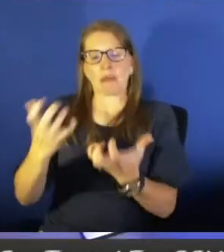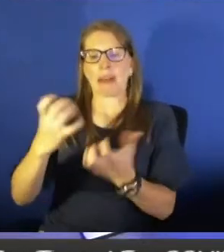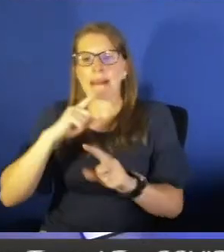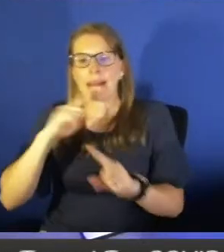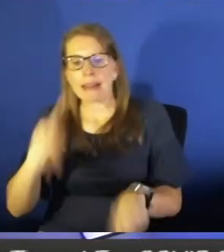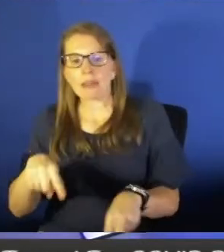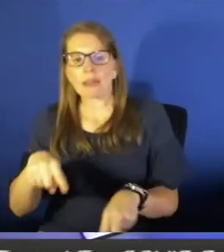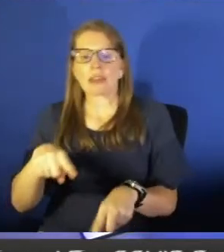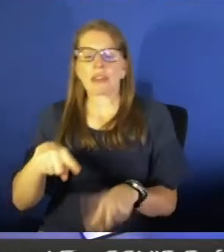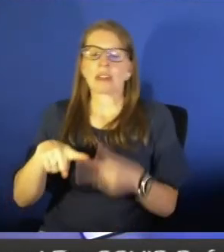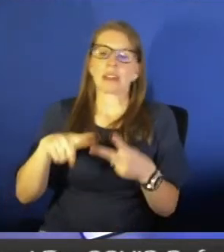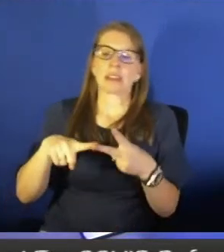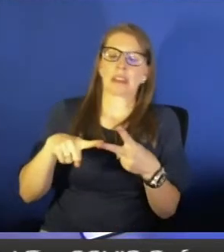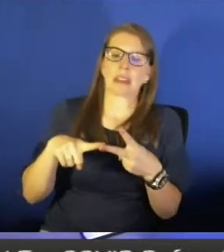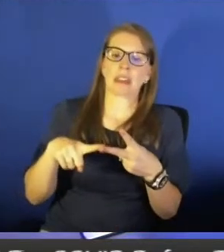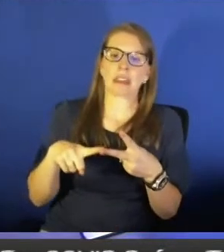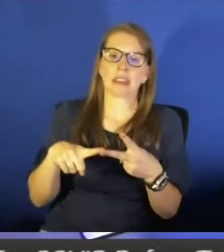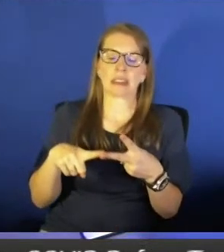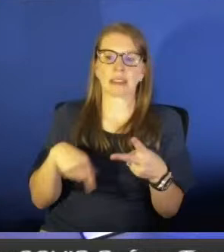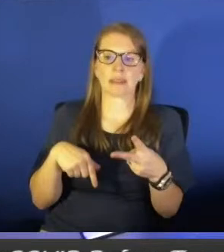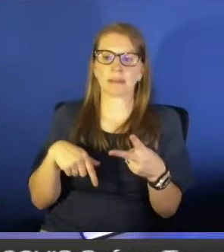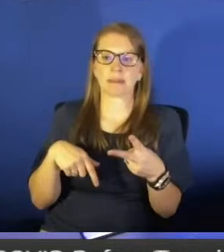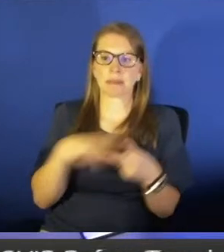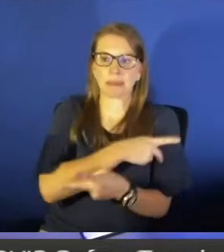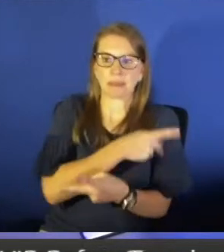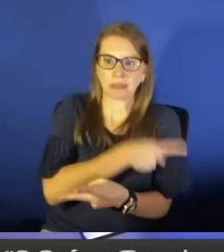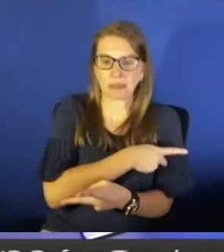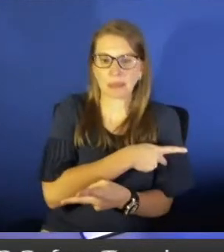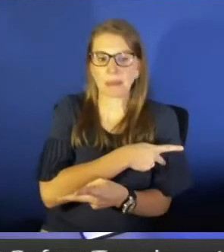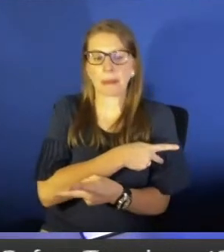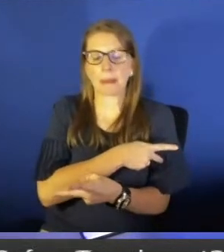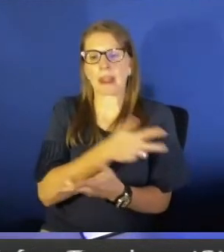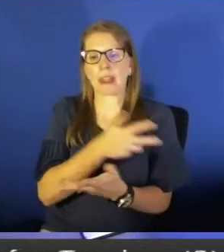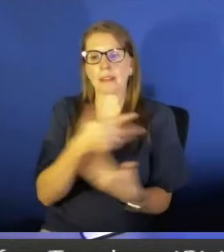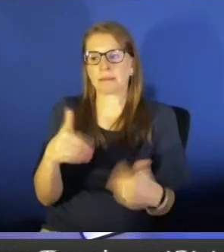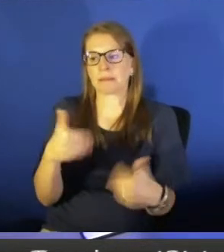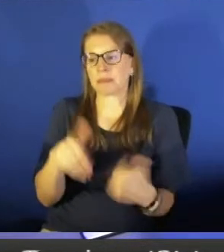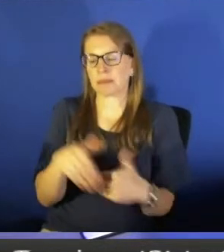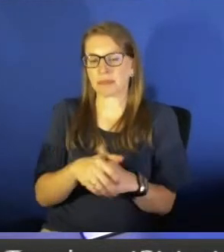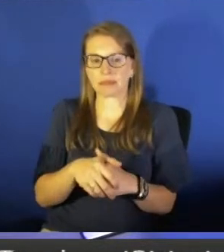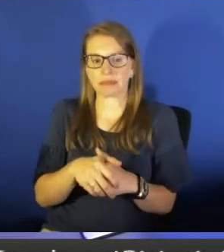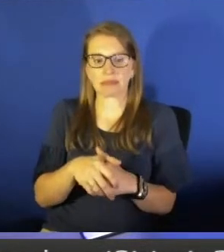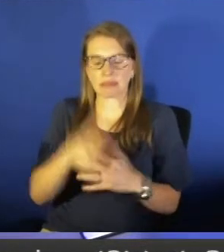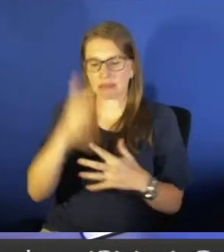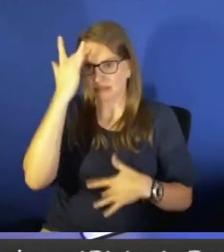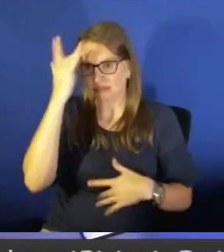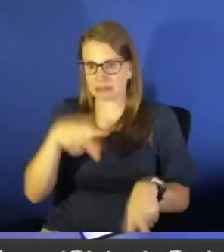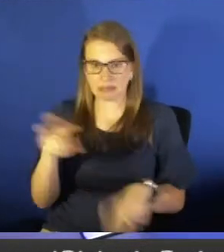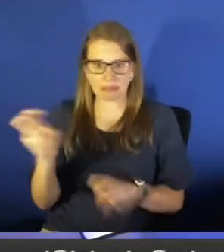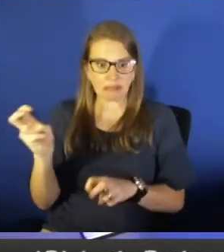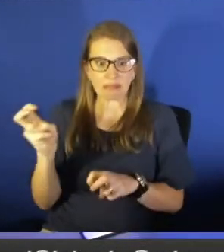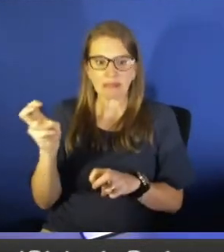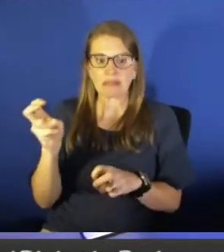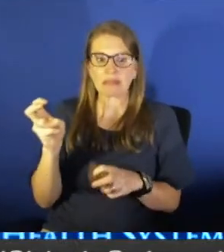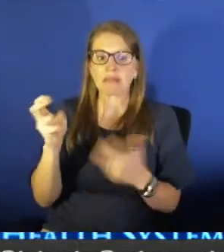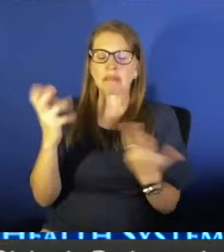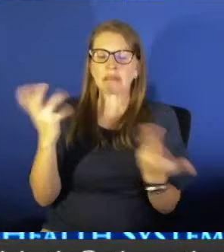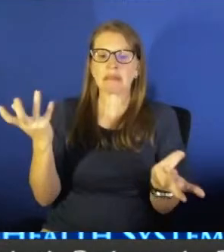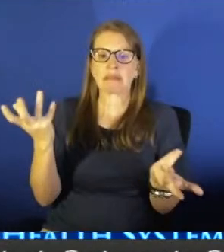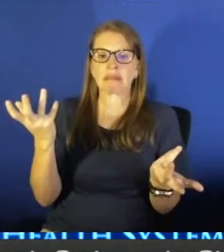and these patients are in such dire situations. What was it like personally for you? So that was tough.